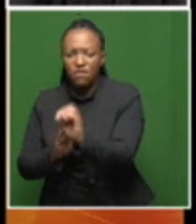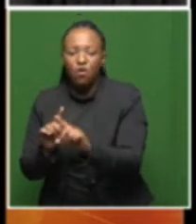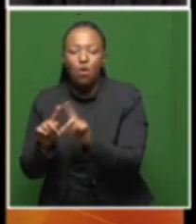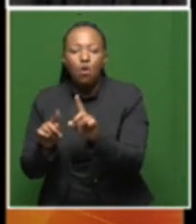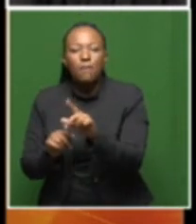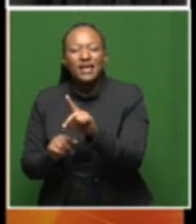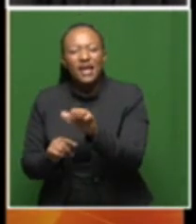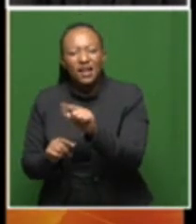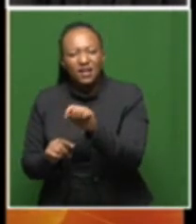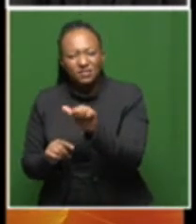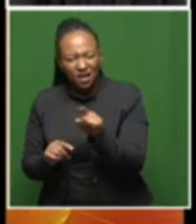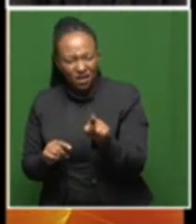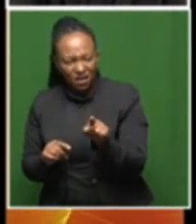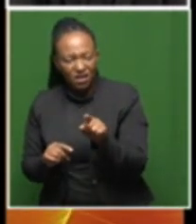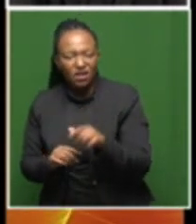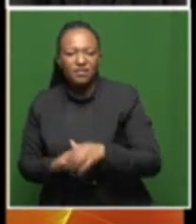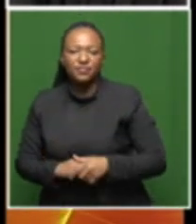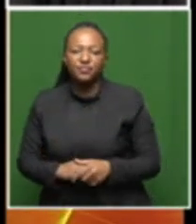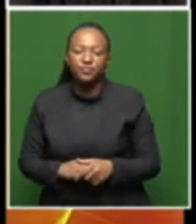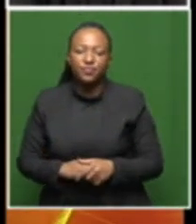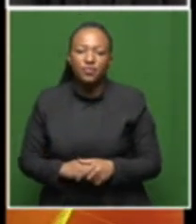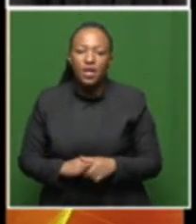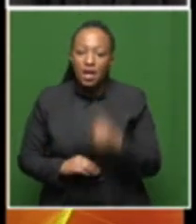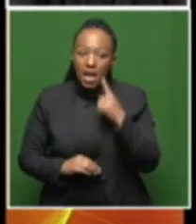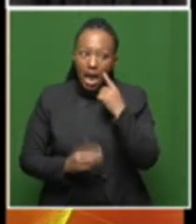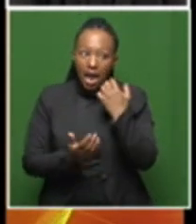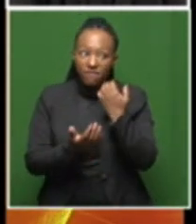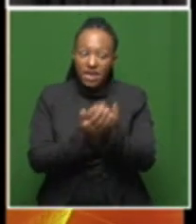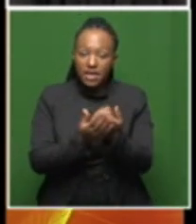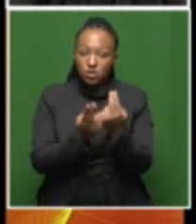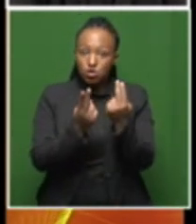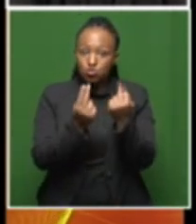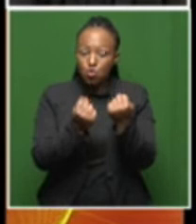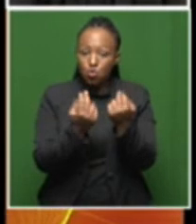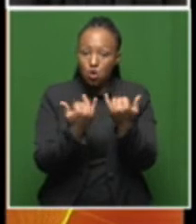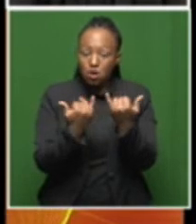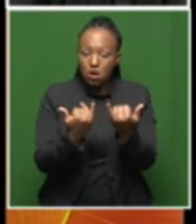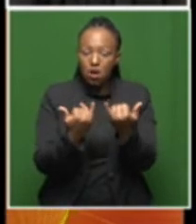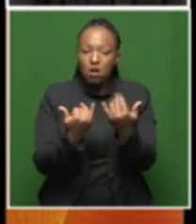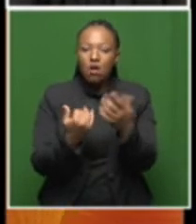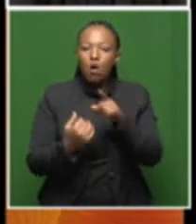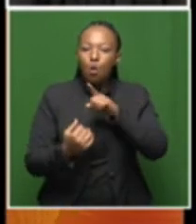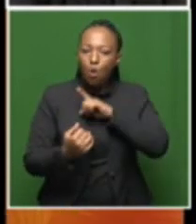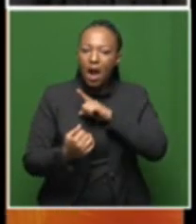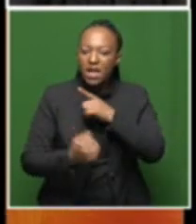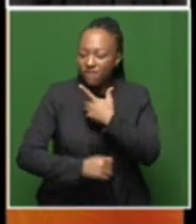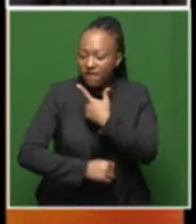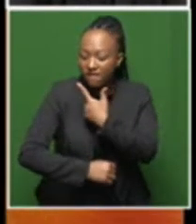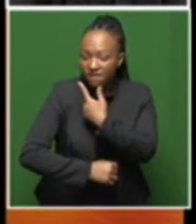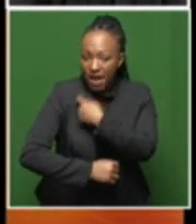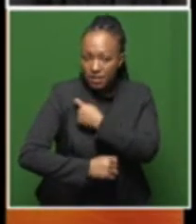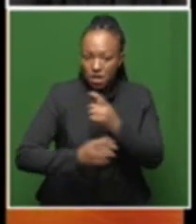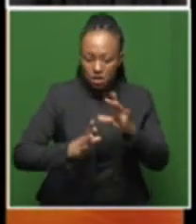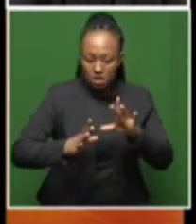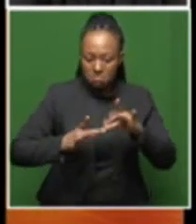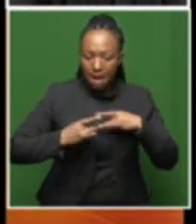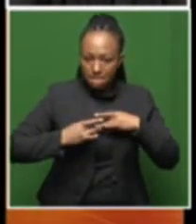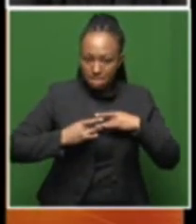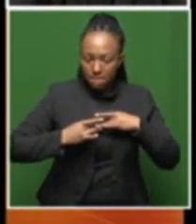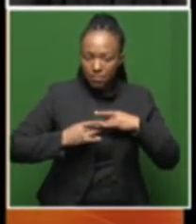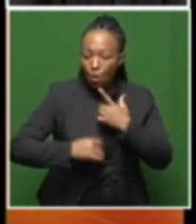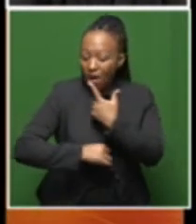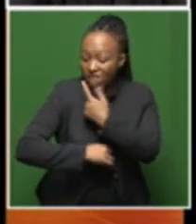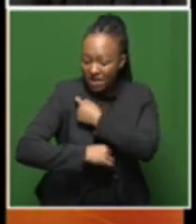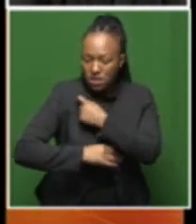by Delta. New evidence confirmed that Delta is well neutralized by vaccines, even better than